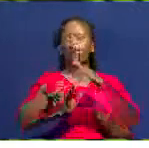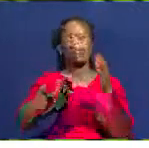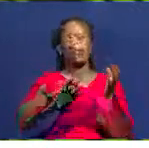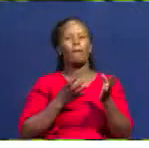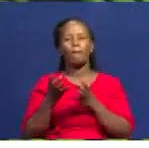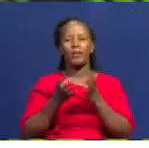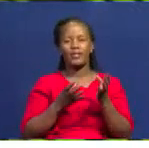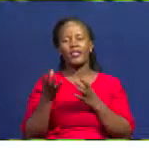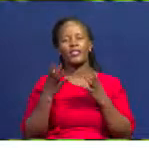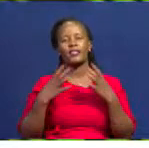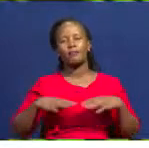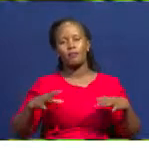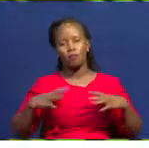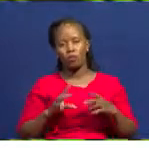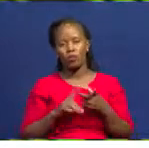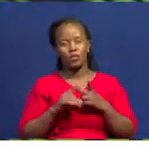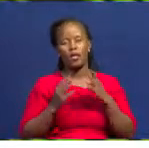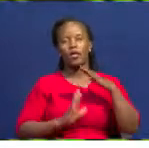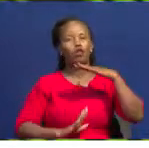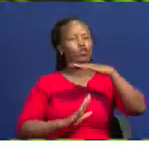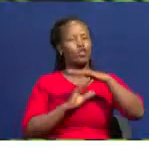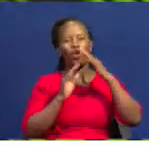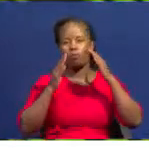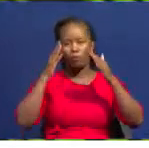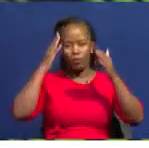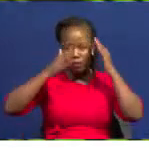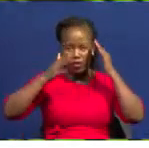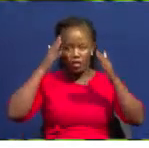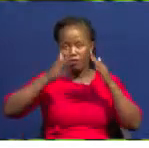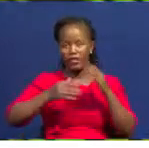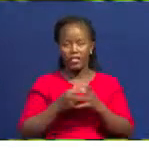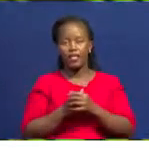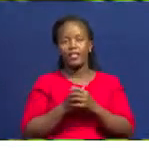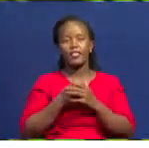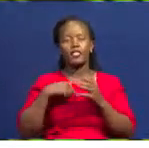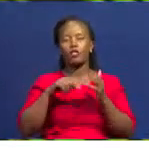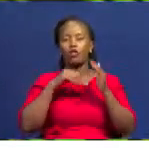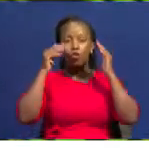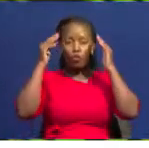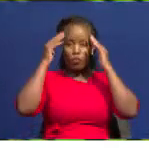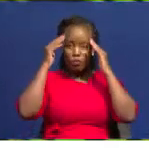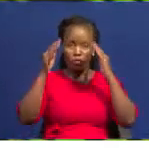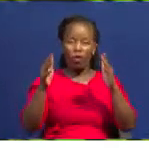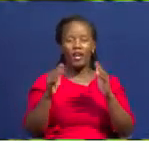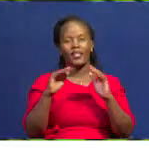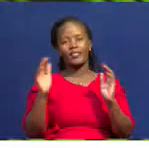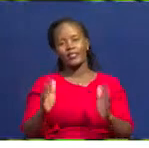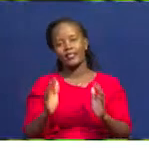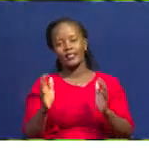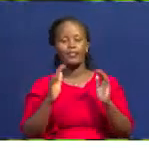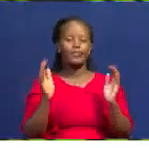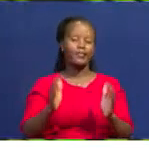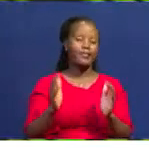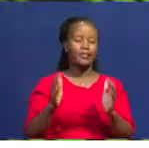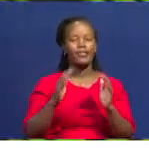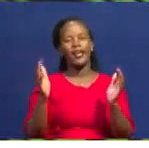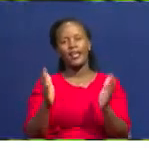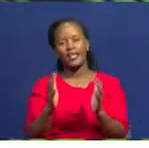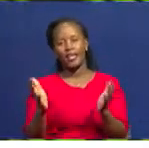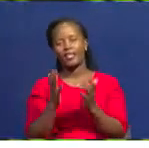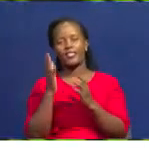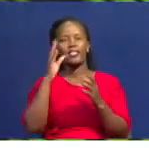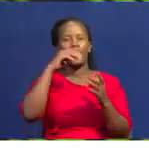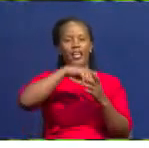serial innovators, and our focus on encouraging investments in